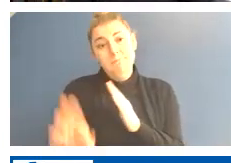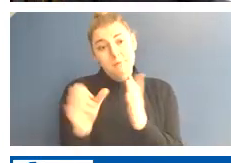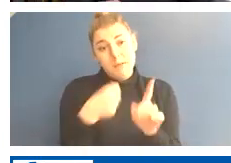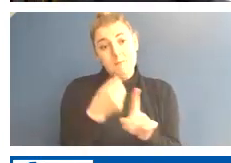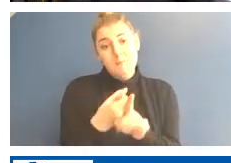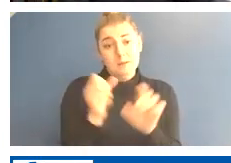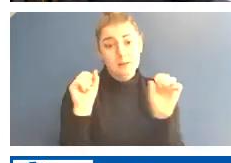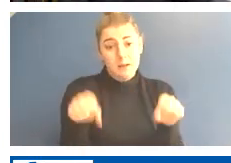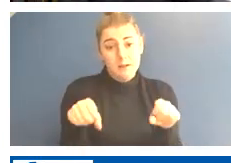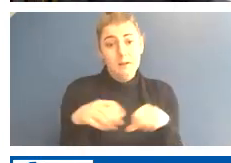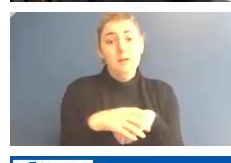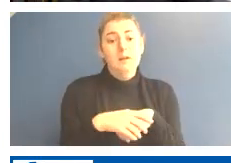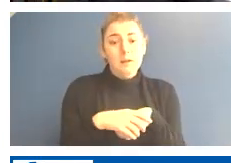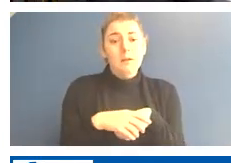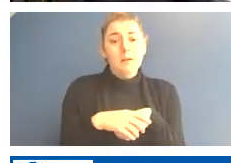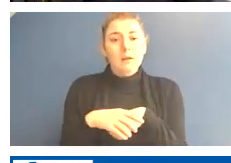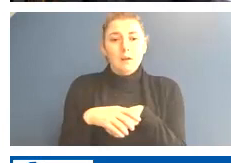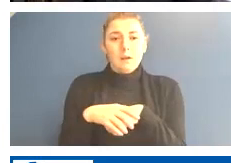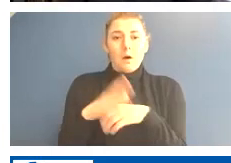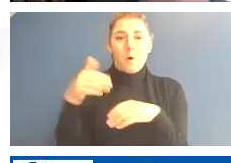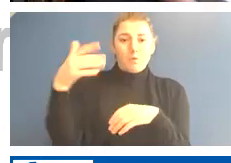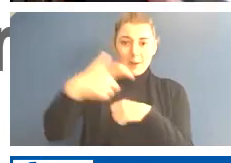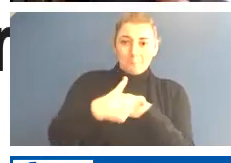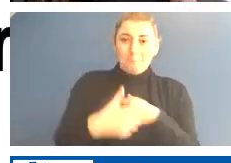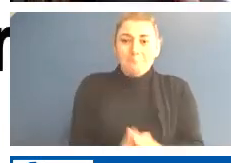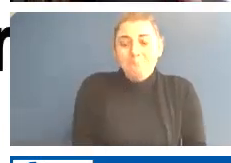impact on skill level over time.